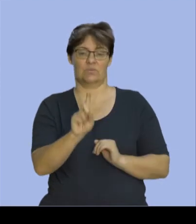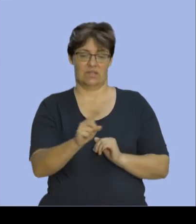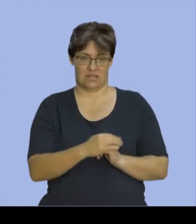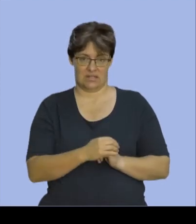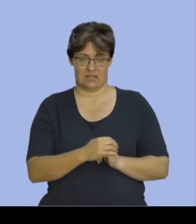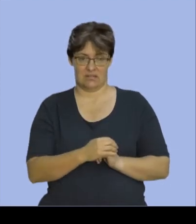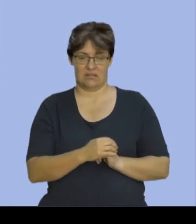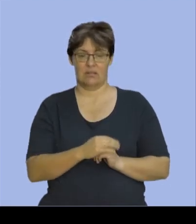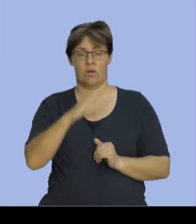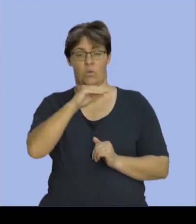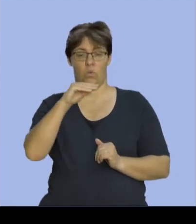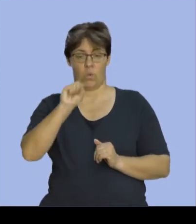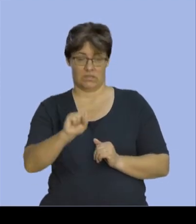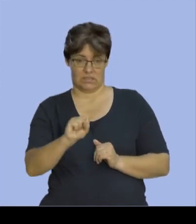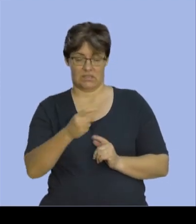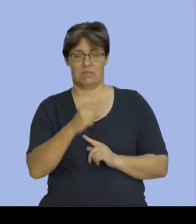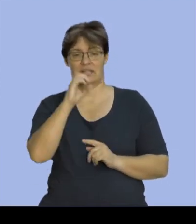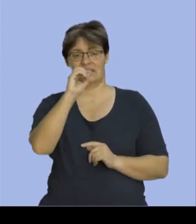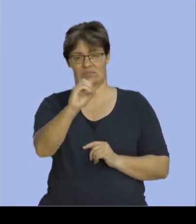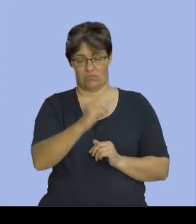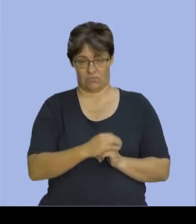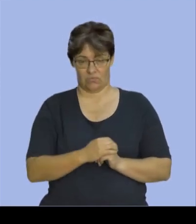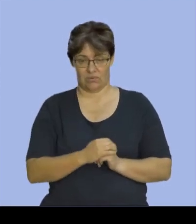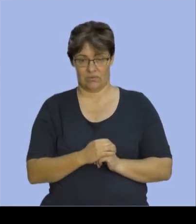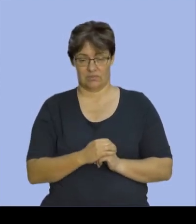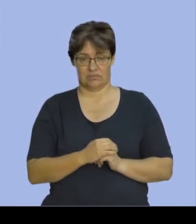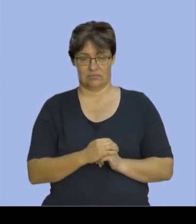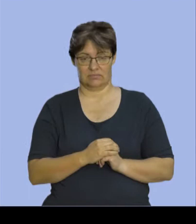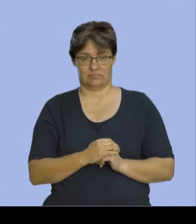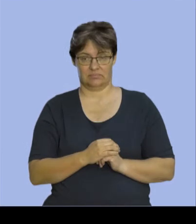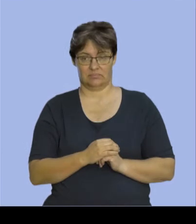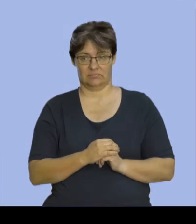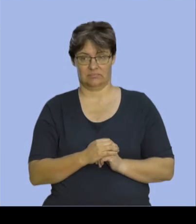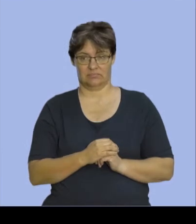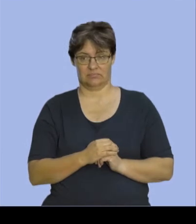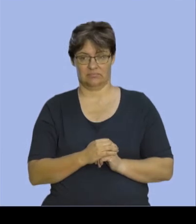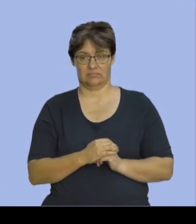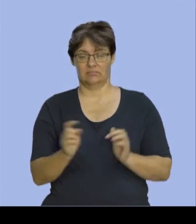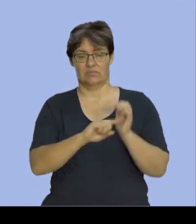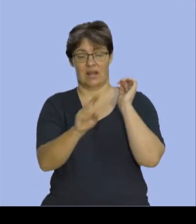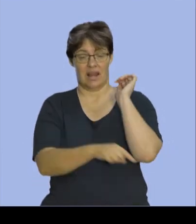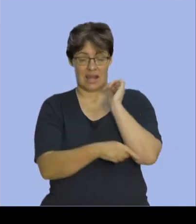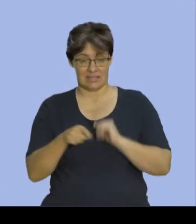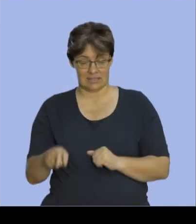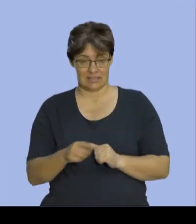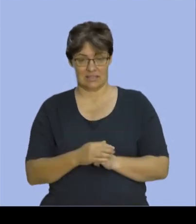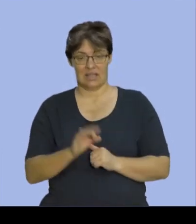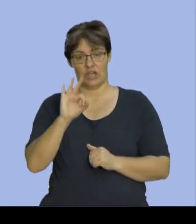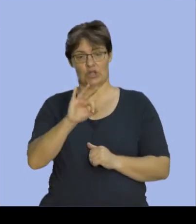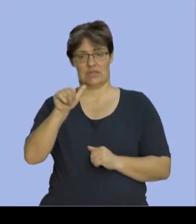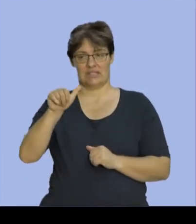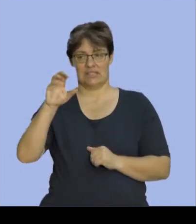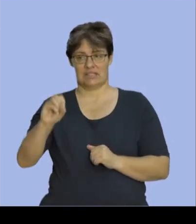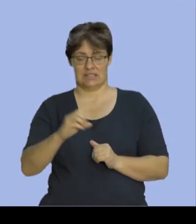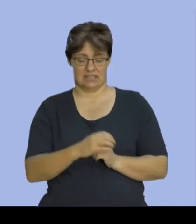at -1. The graph of cos will be 0 degrees. And then the last point will